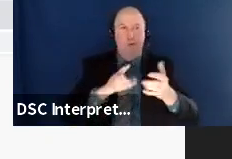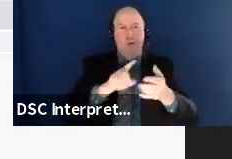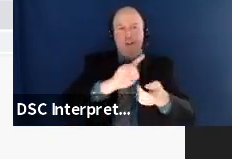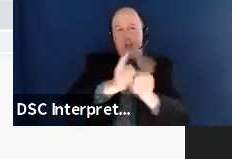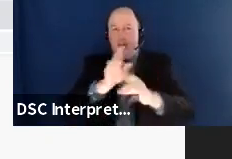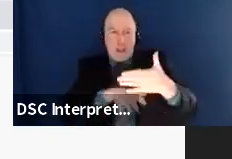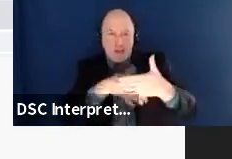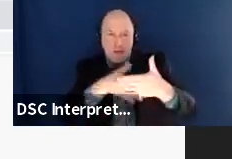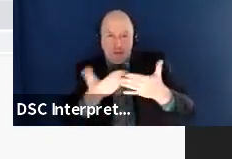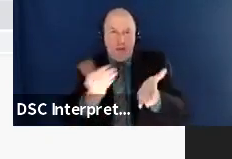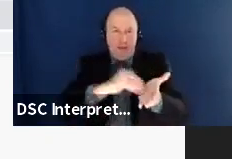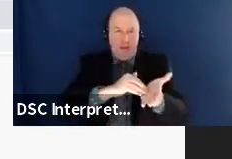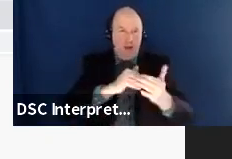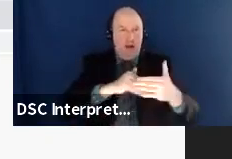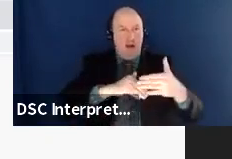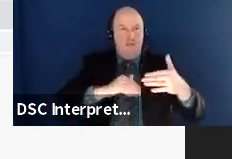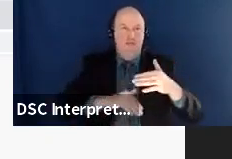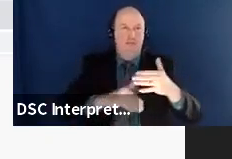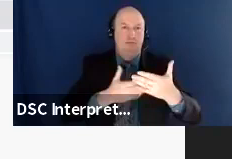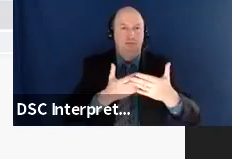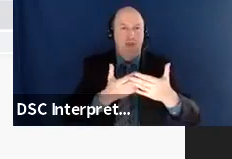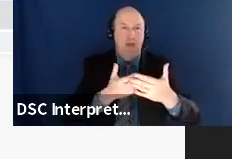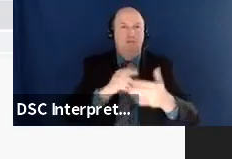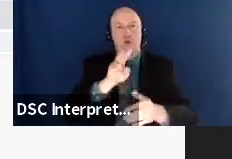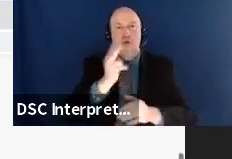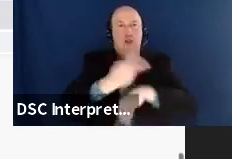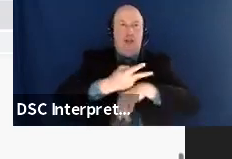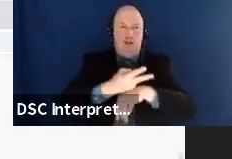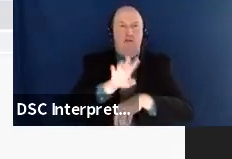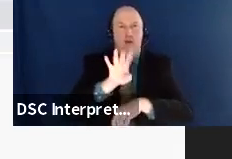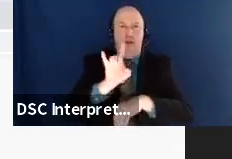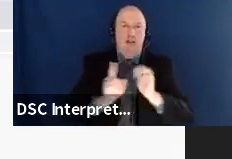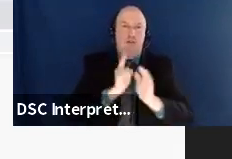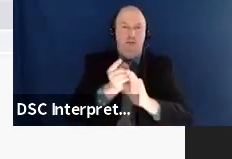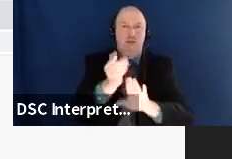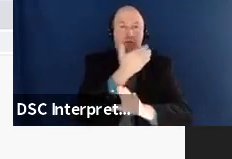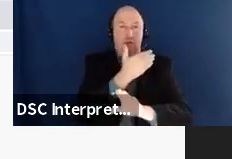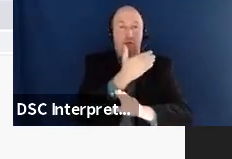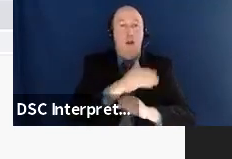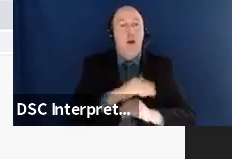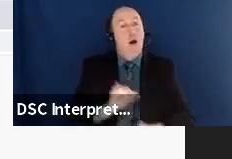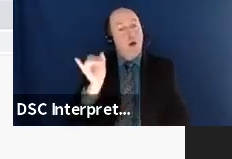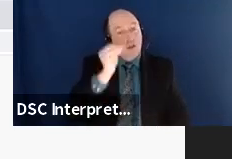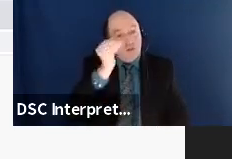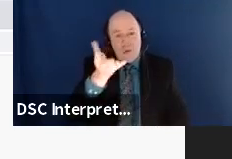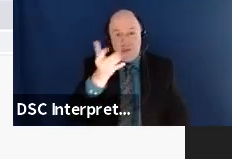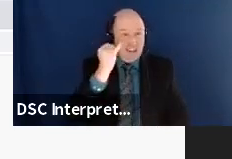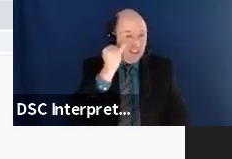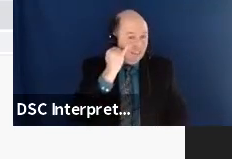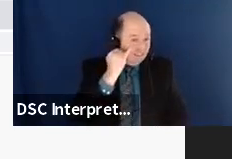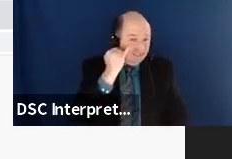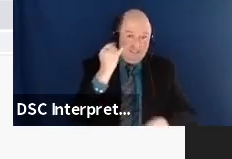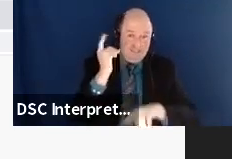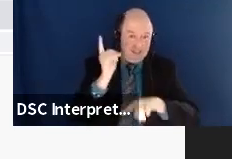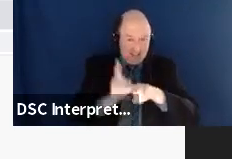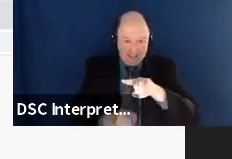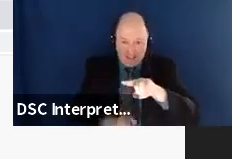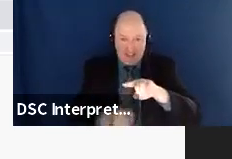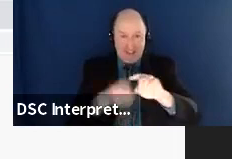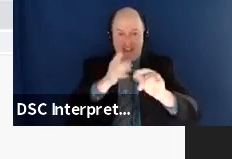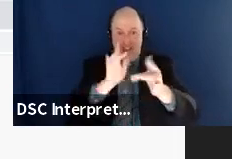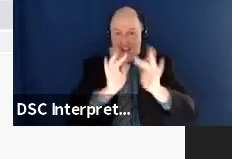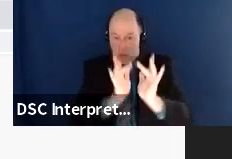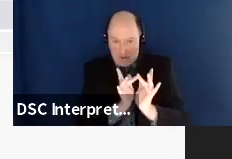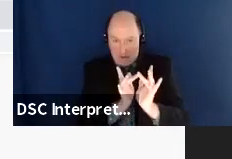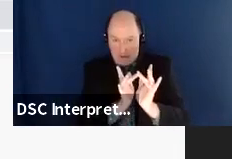advance. And then it also reminds you that if you are unable to do it through the website, you can